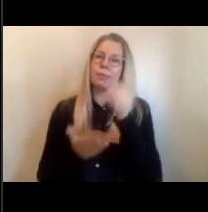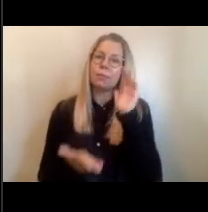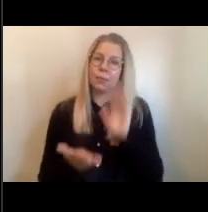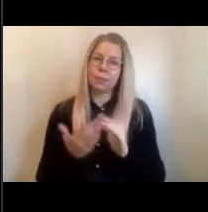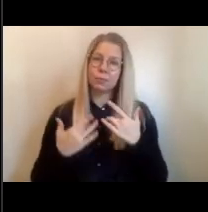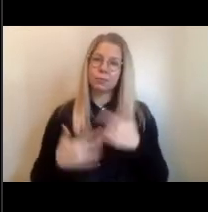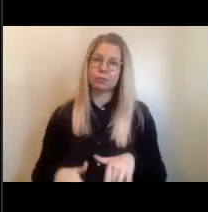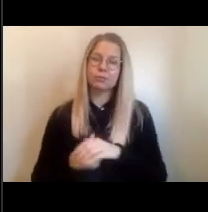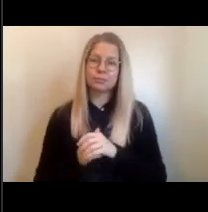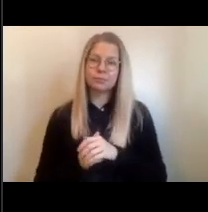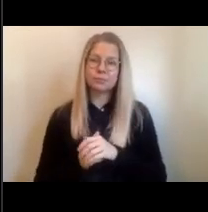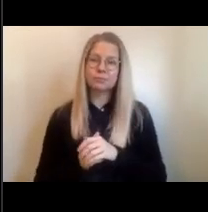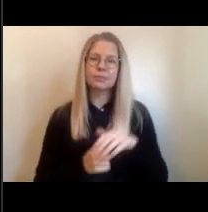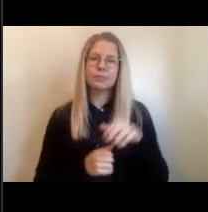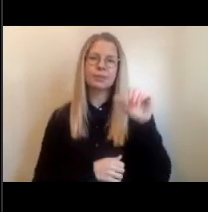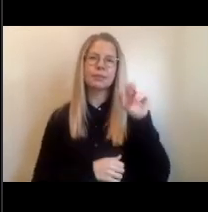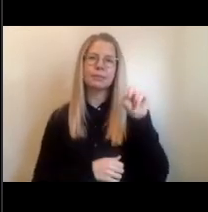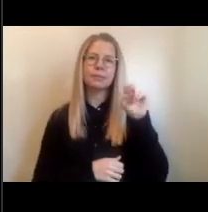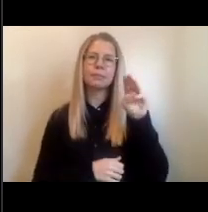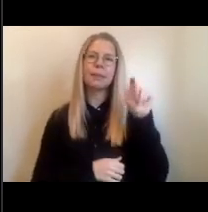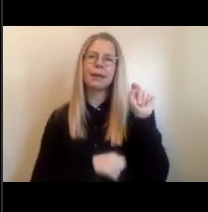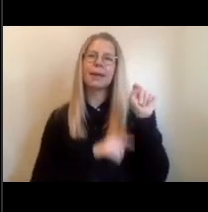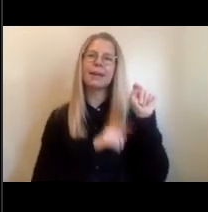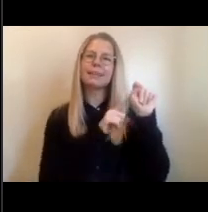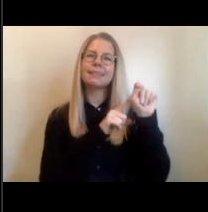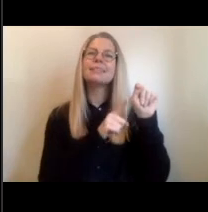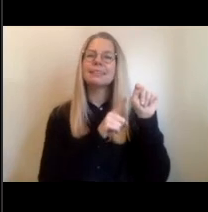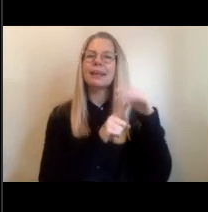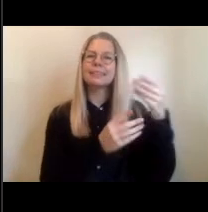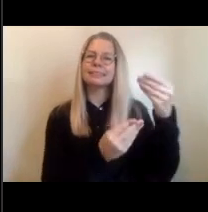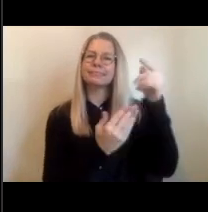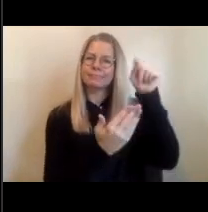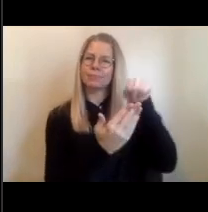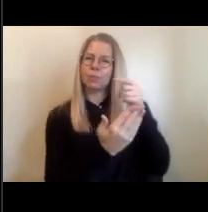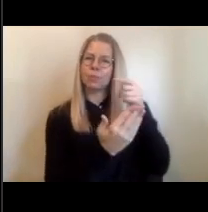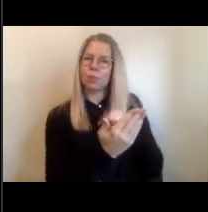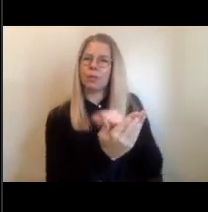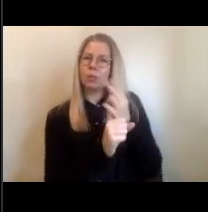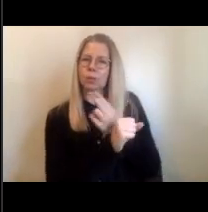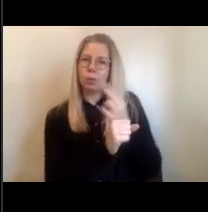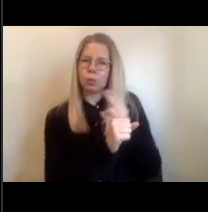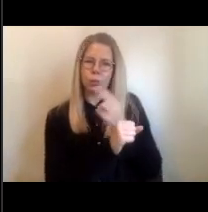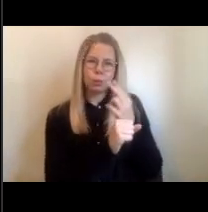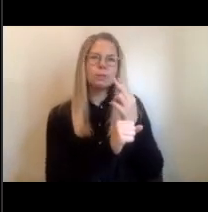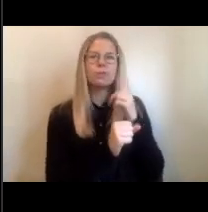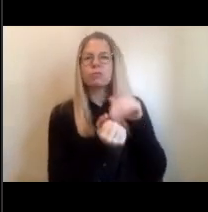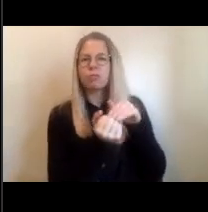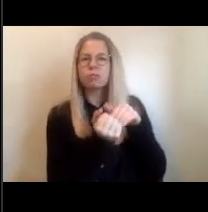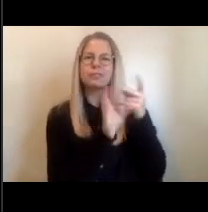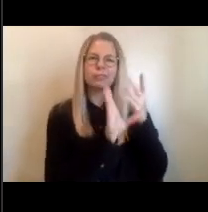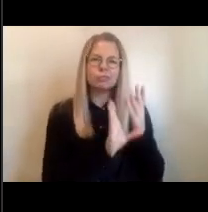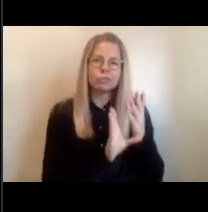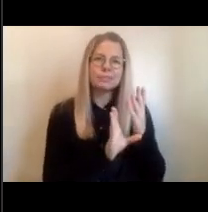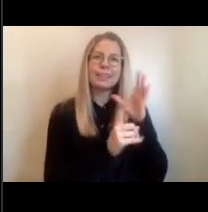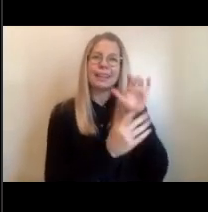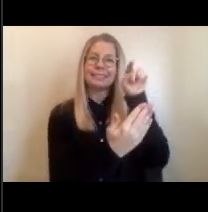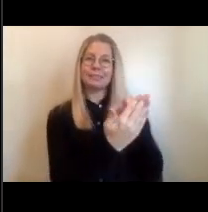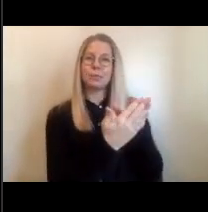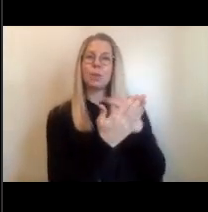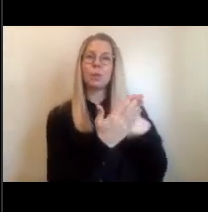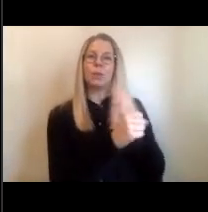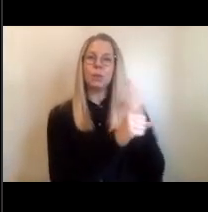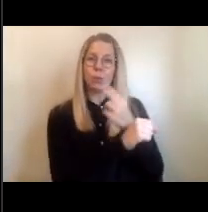that Canadian psychiatrists and doctors use to decide how we're going to treat depression. And folks, exercise is actually one of the first-line